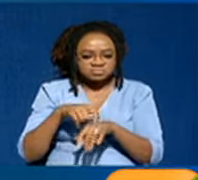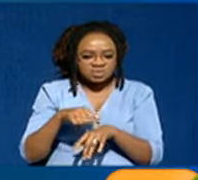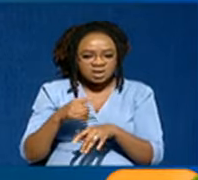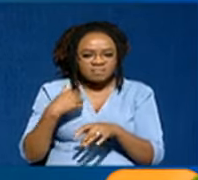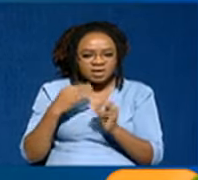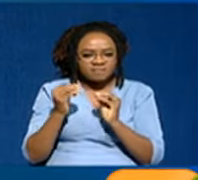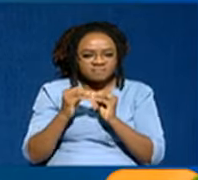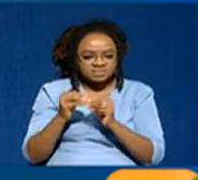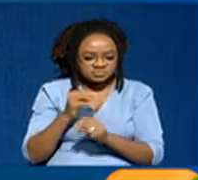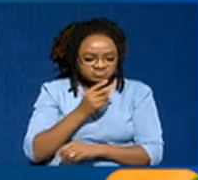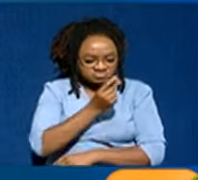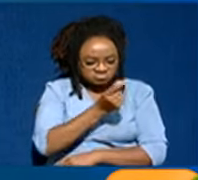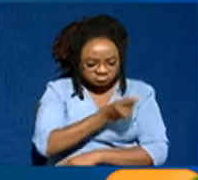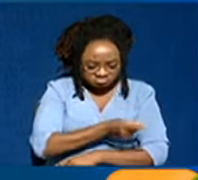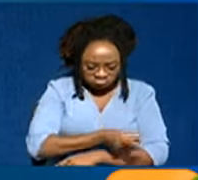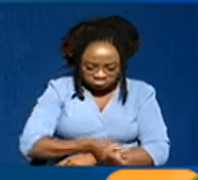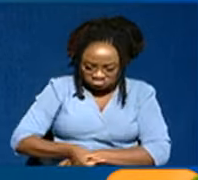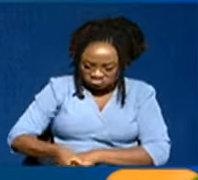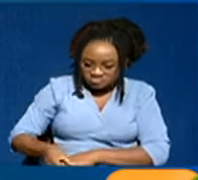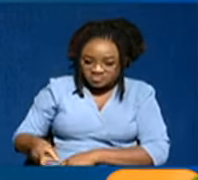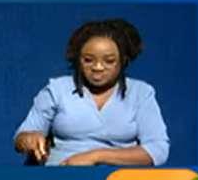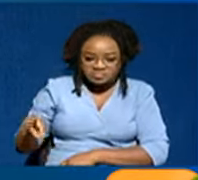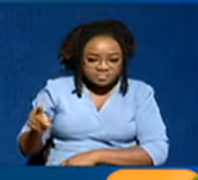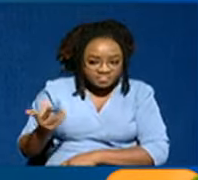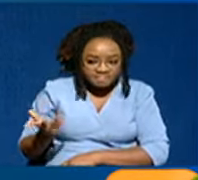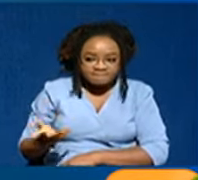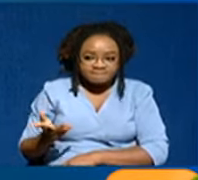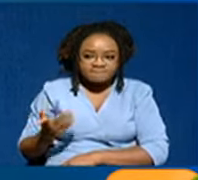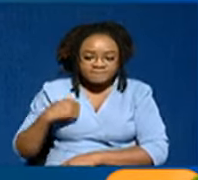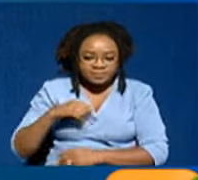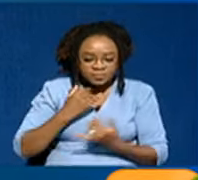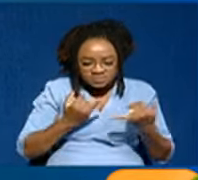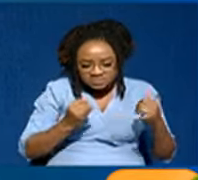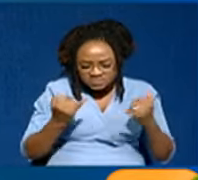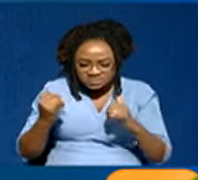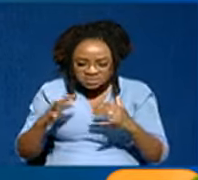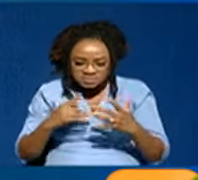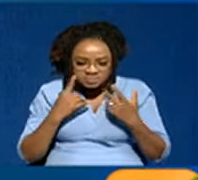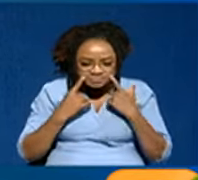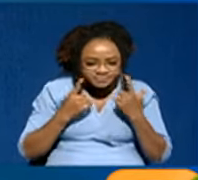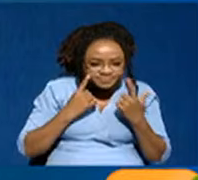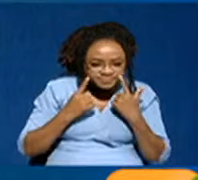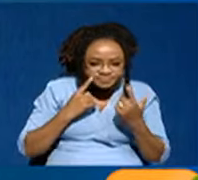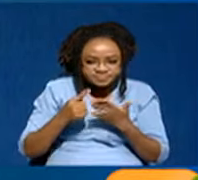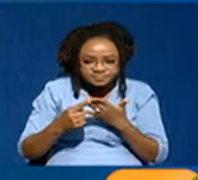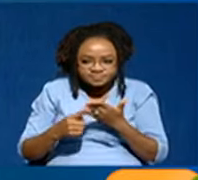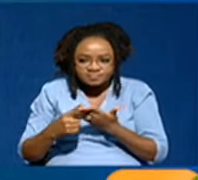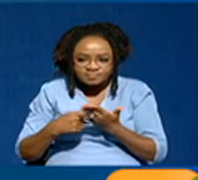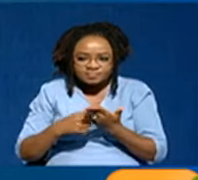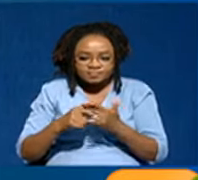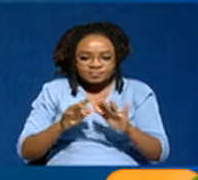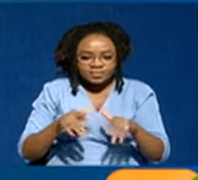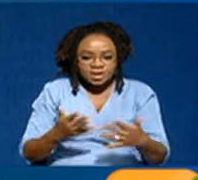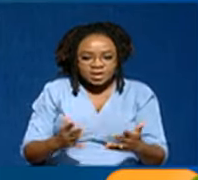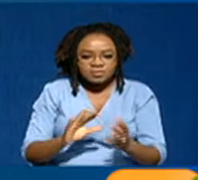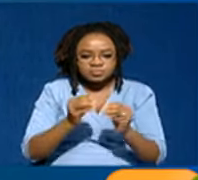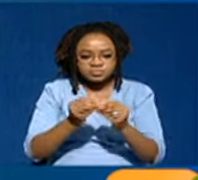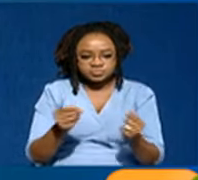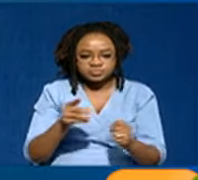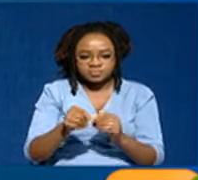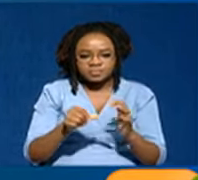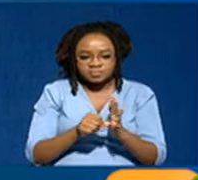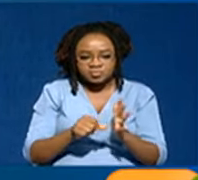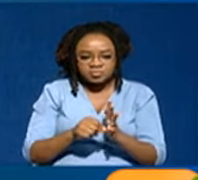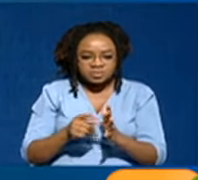night, sometimes even into the next day. Just trying to engage to see how we can be able to resolve this impasse. So we